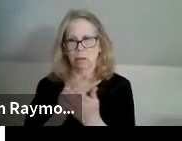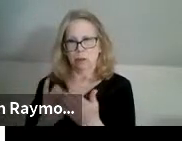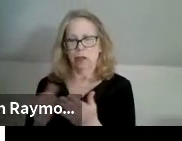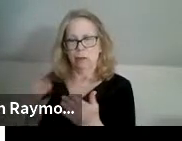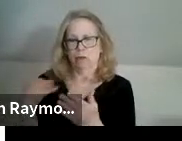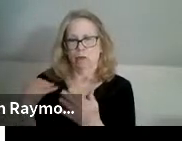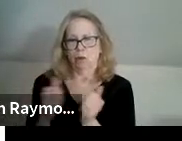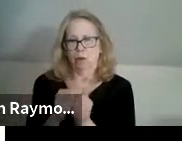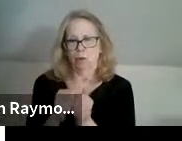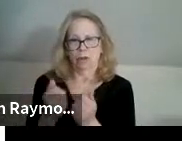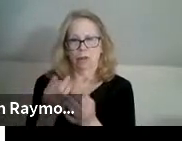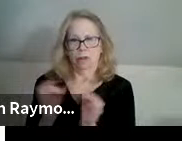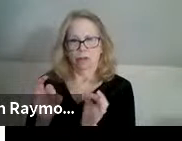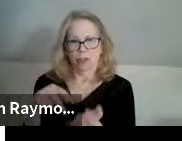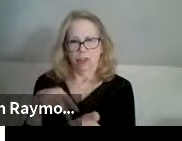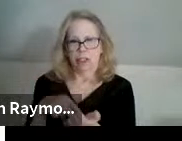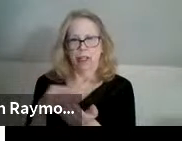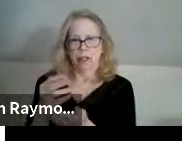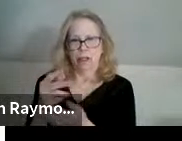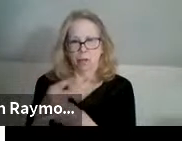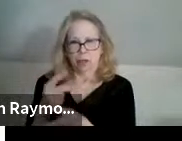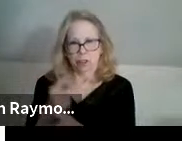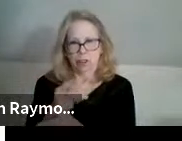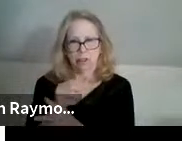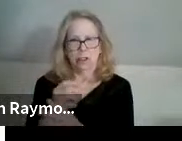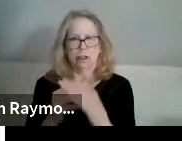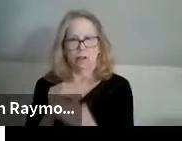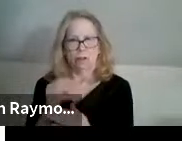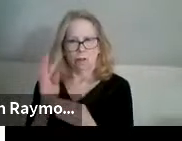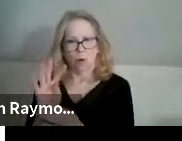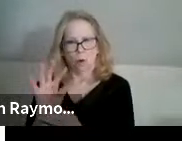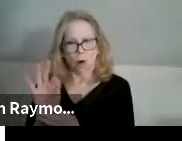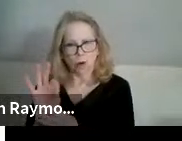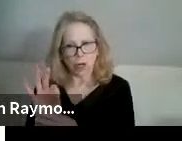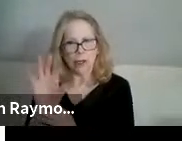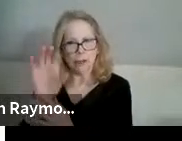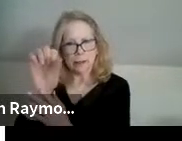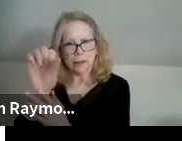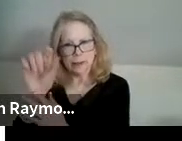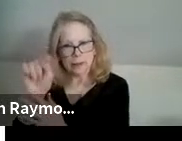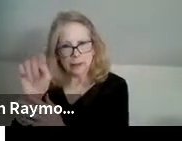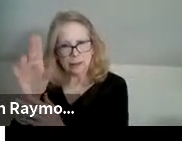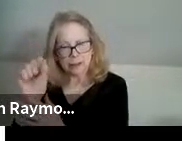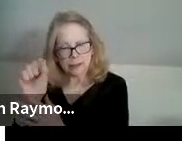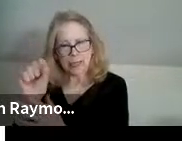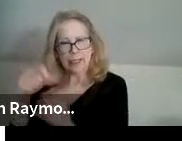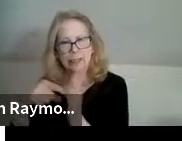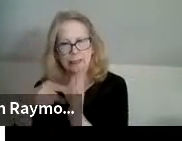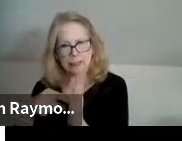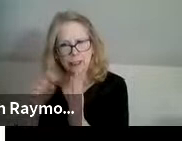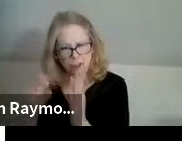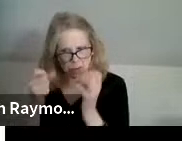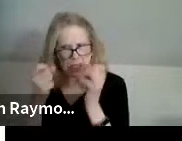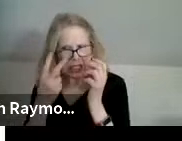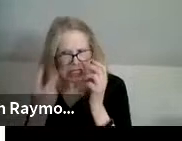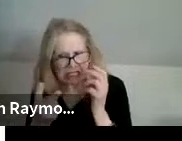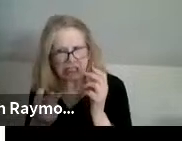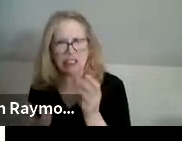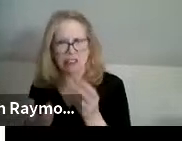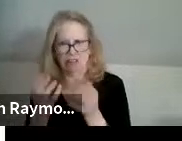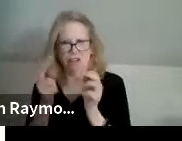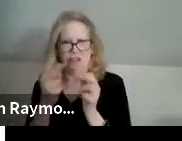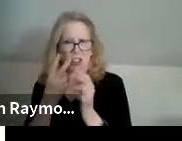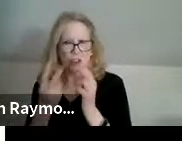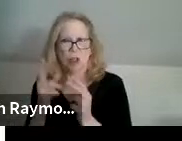products. And then finally, 409 status indicators, that they shall be discernible visually and by touch or